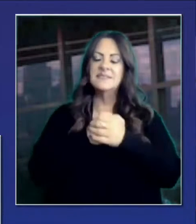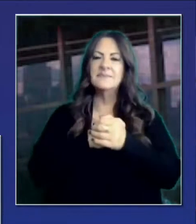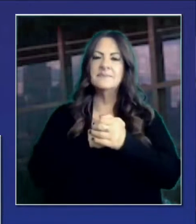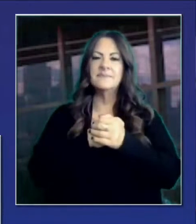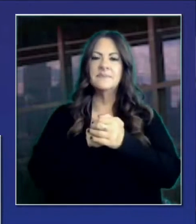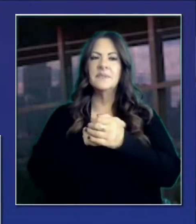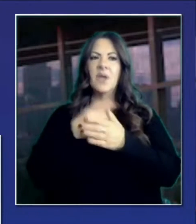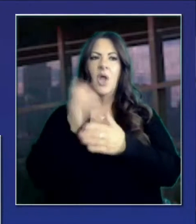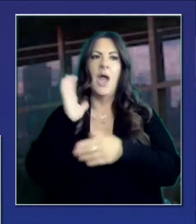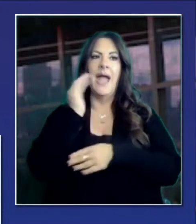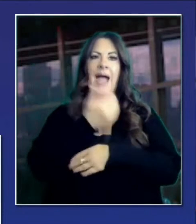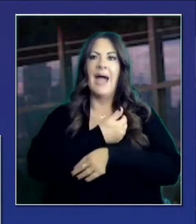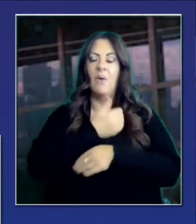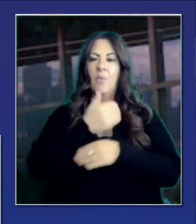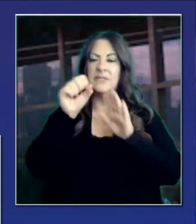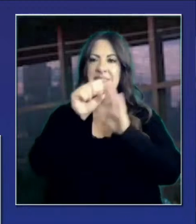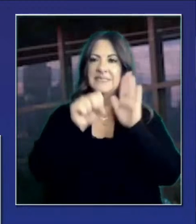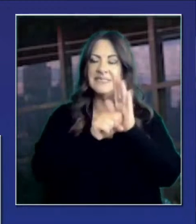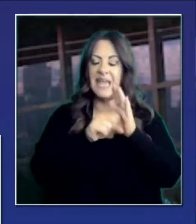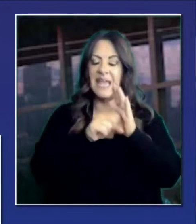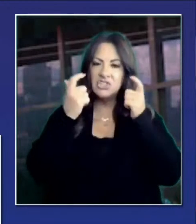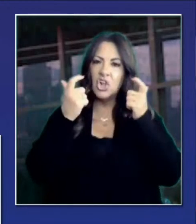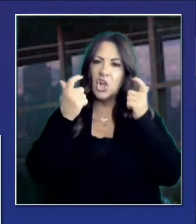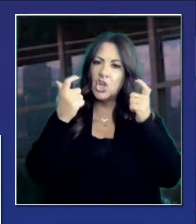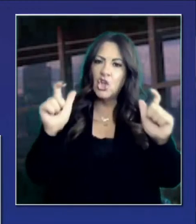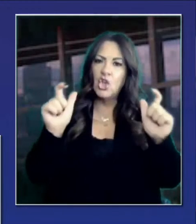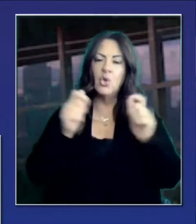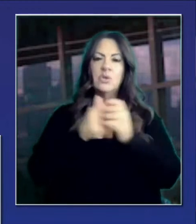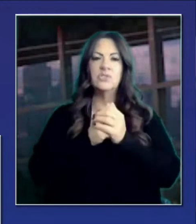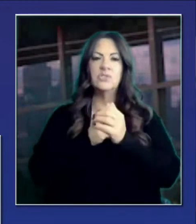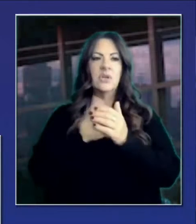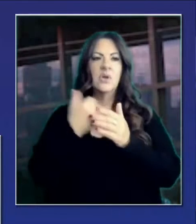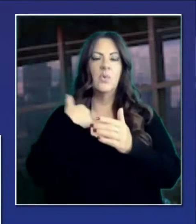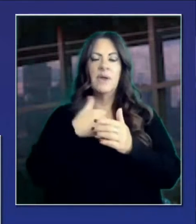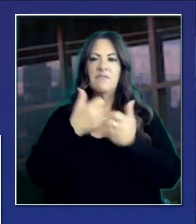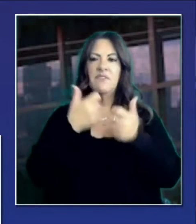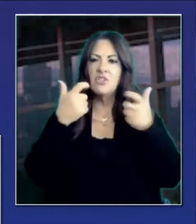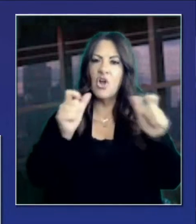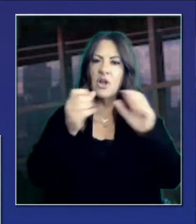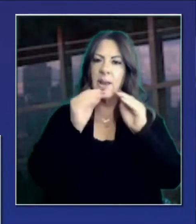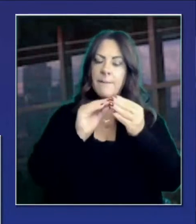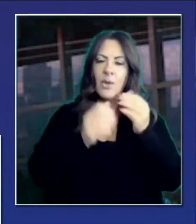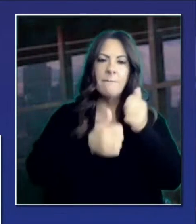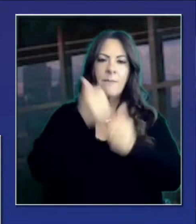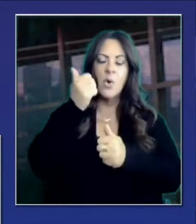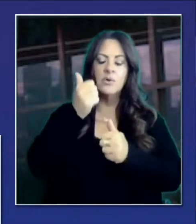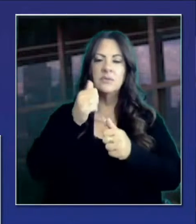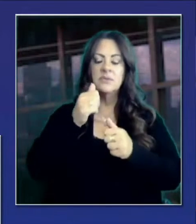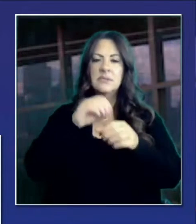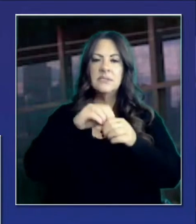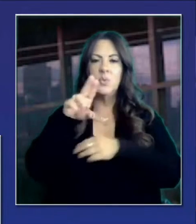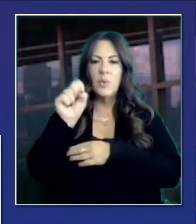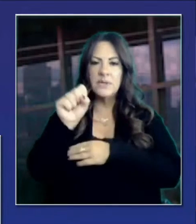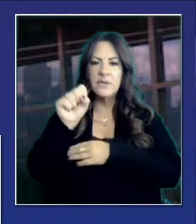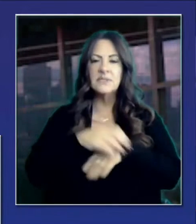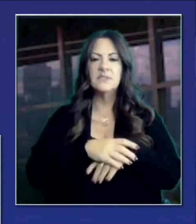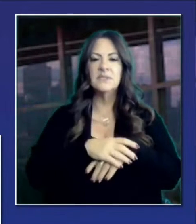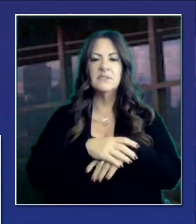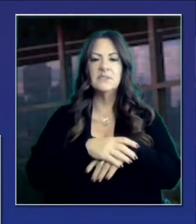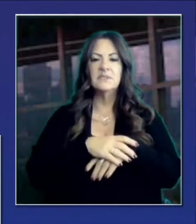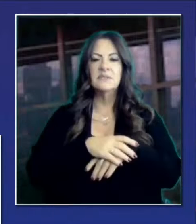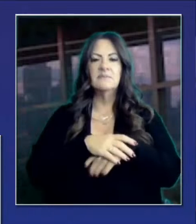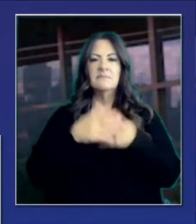states in America combined. This is more like a large ship. It takes a little bit of time to shift course, but when it shifts course, it